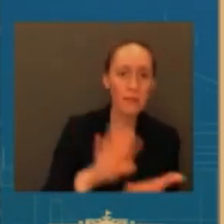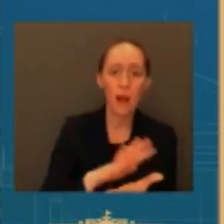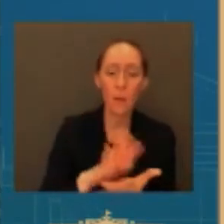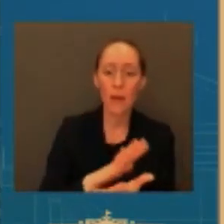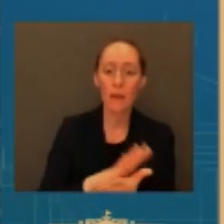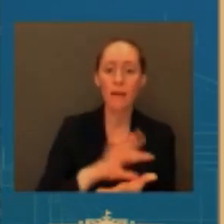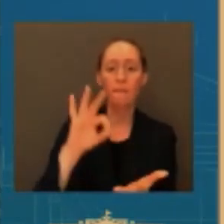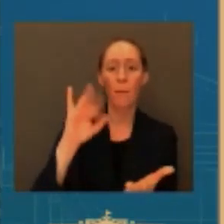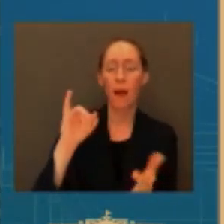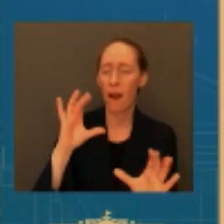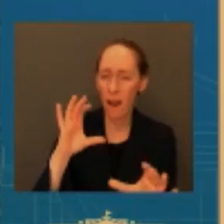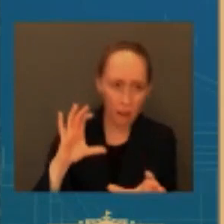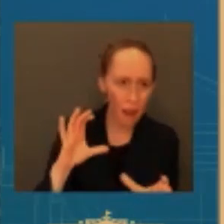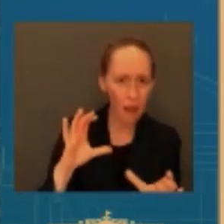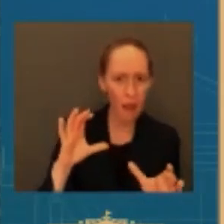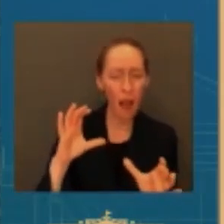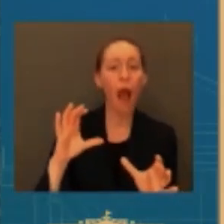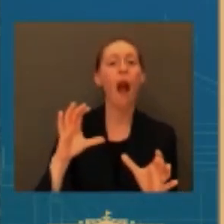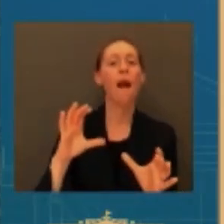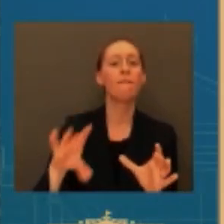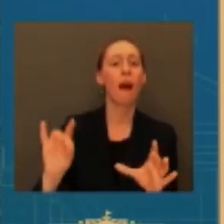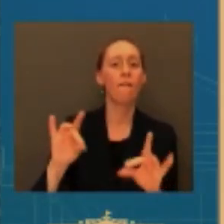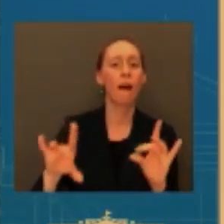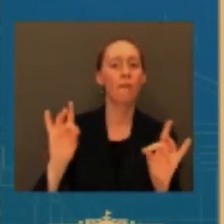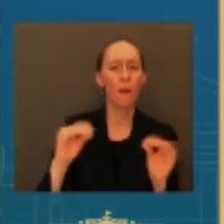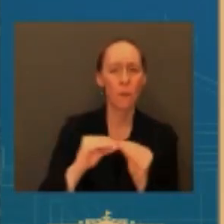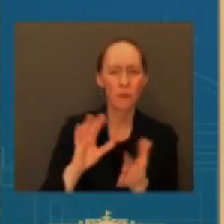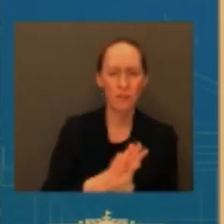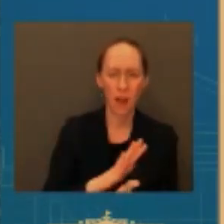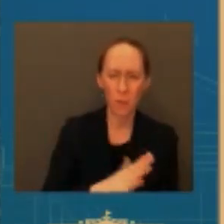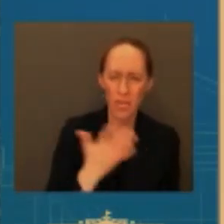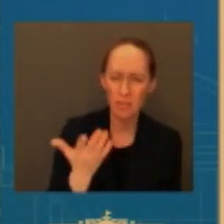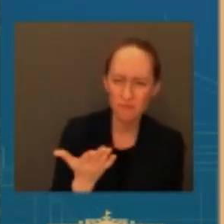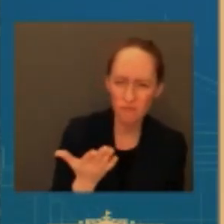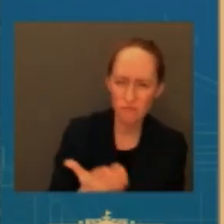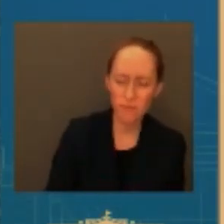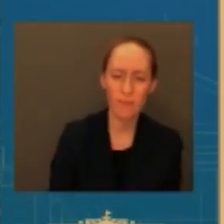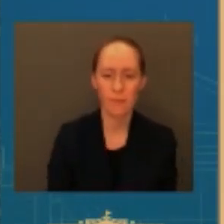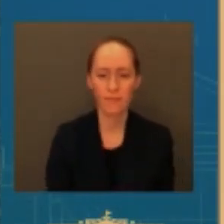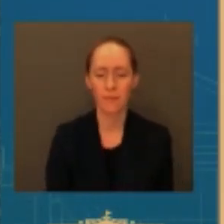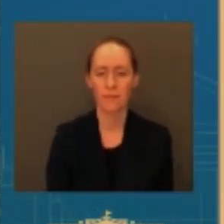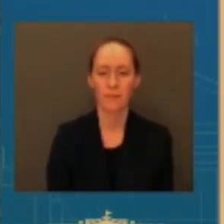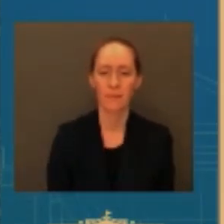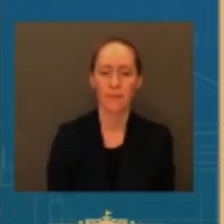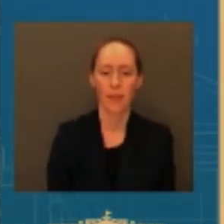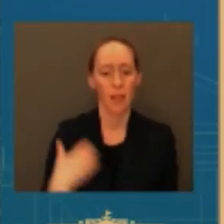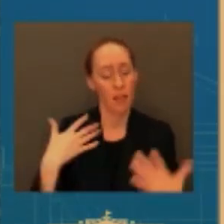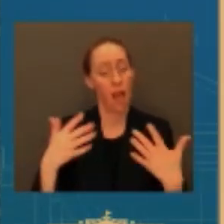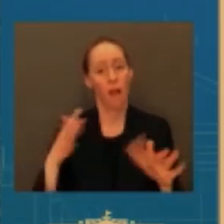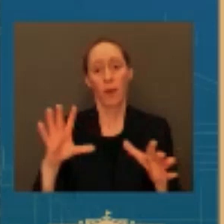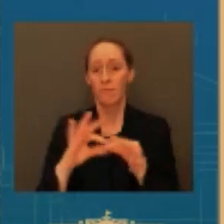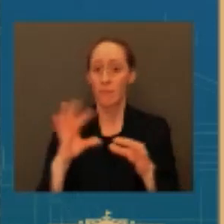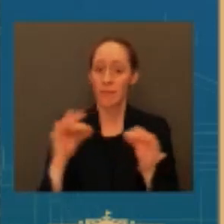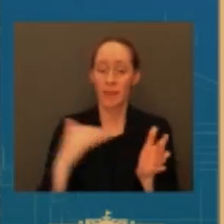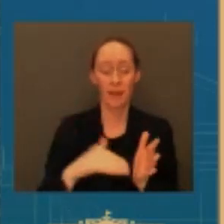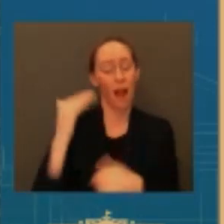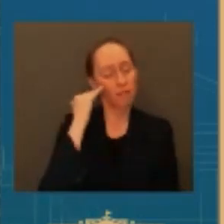question. I've said many times, the president has said many times, he takes this very seriously. You've heard directly from him. You just said that his